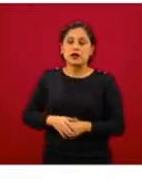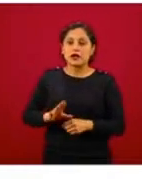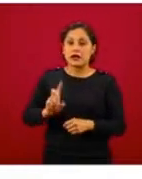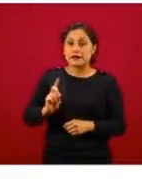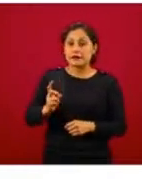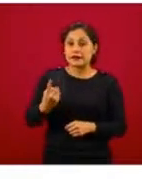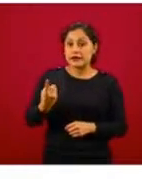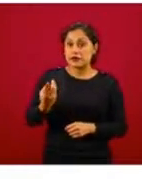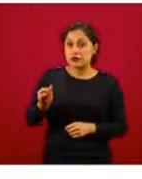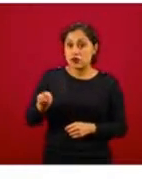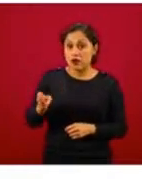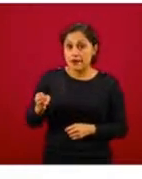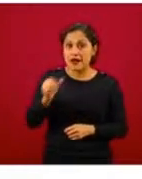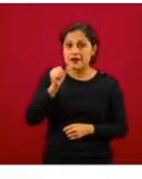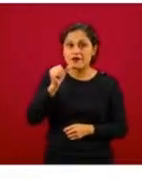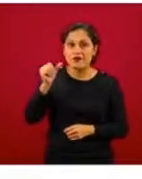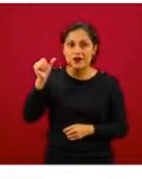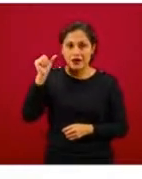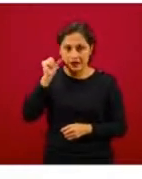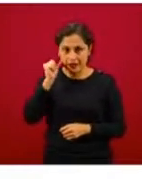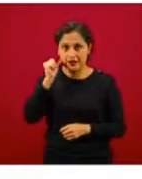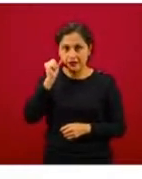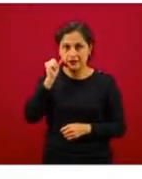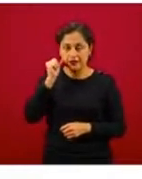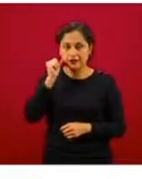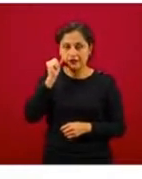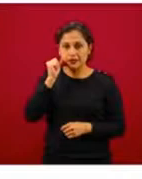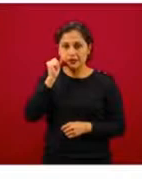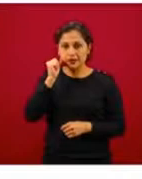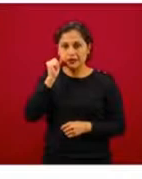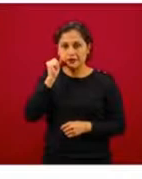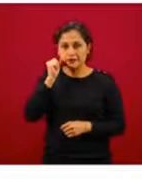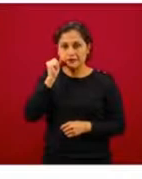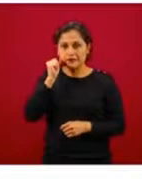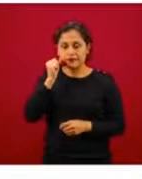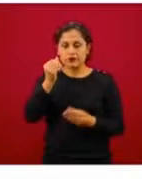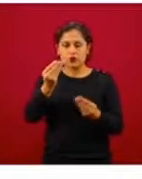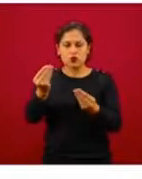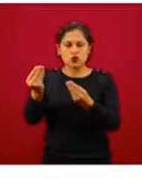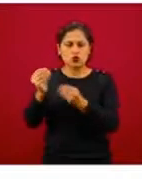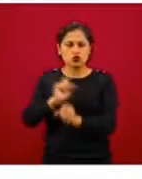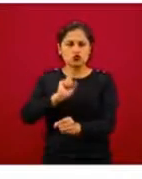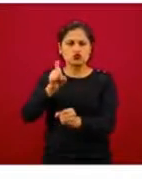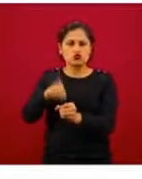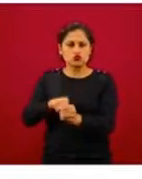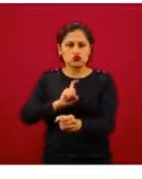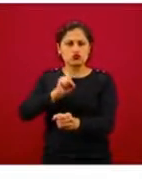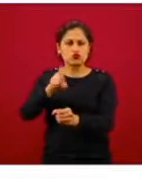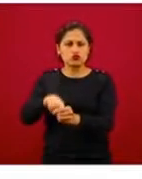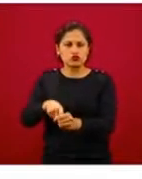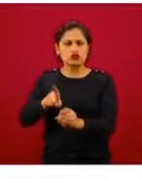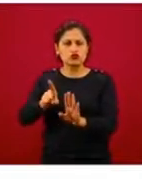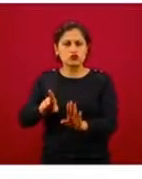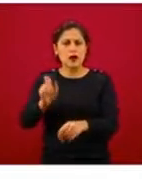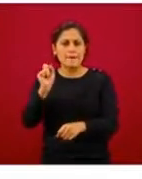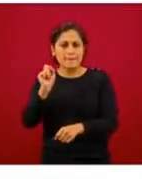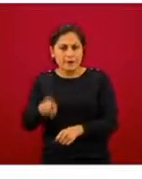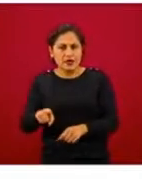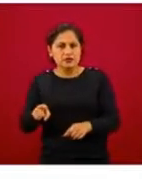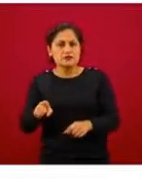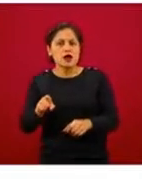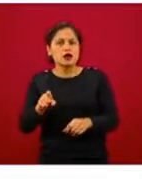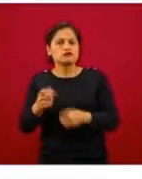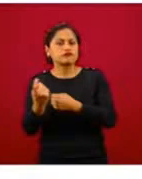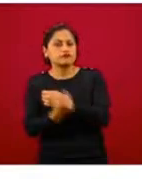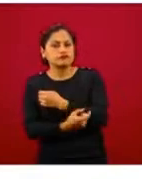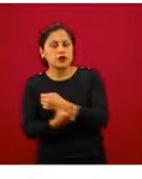happening. May 31st, yesterday, was the day with the most registrations and